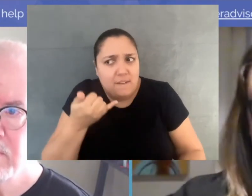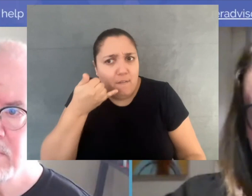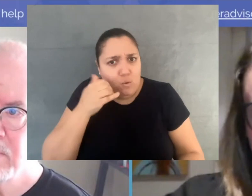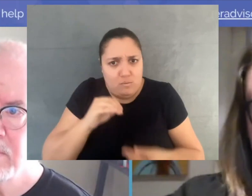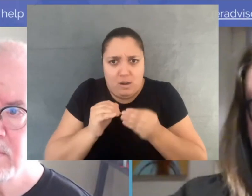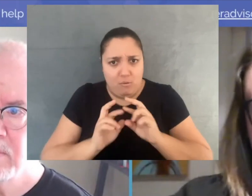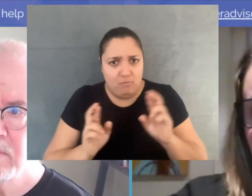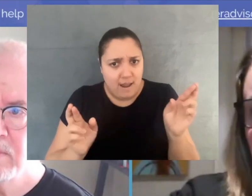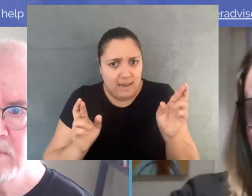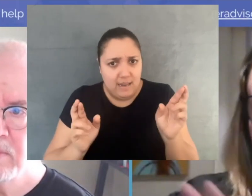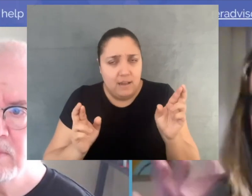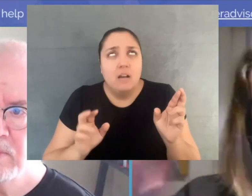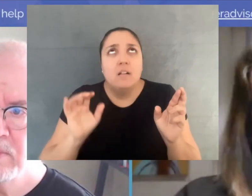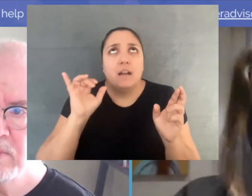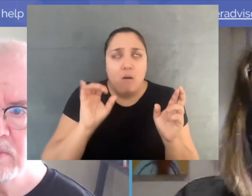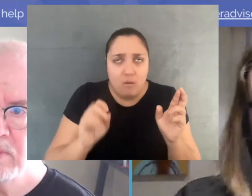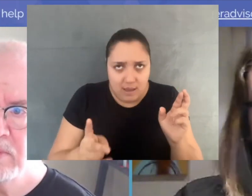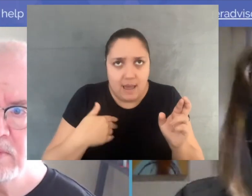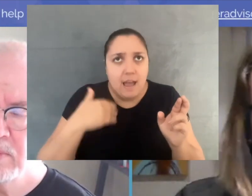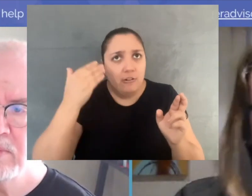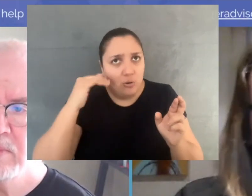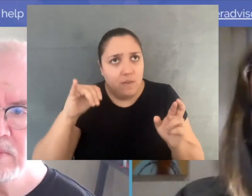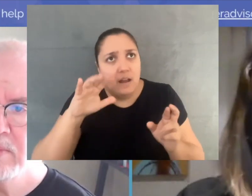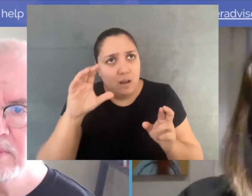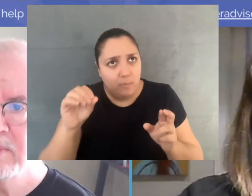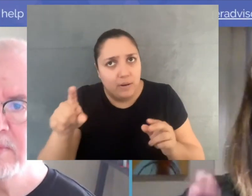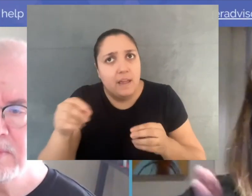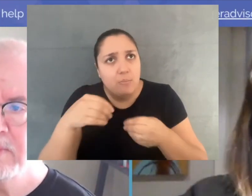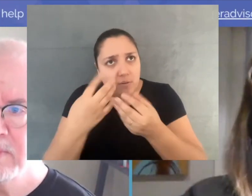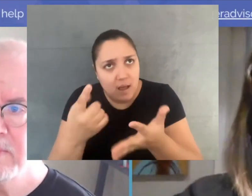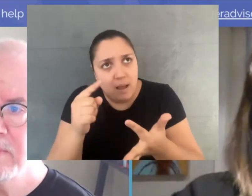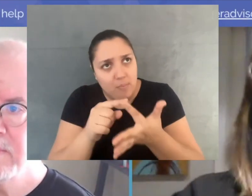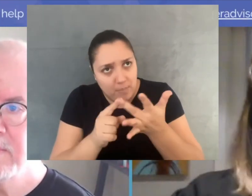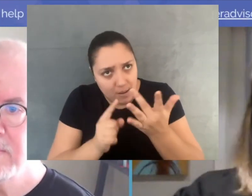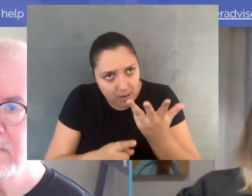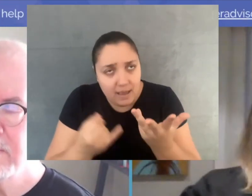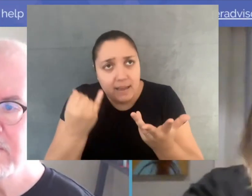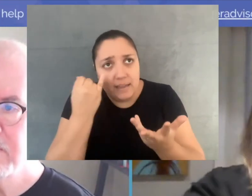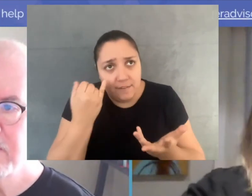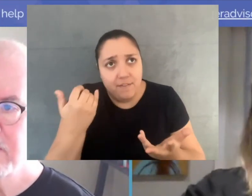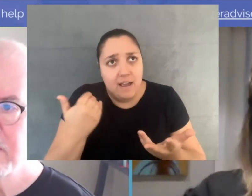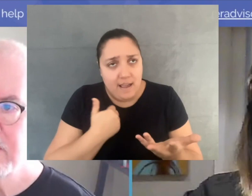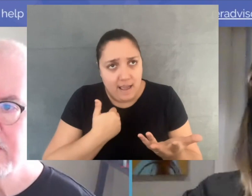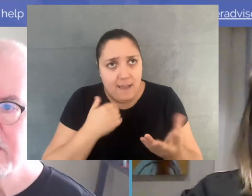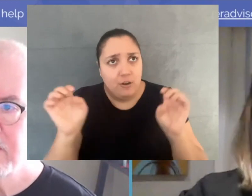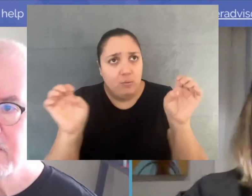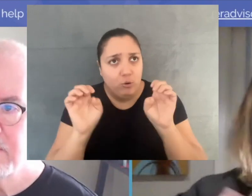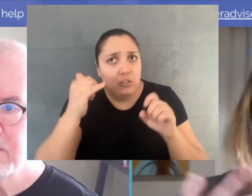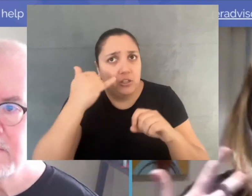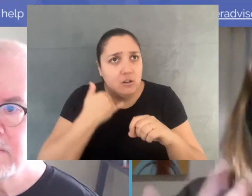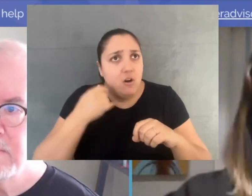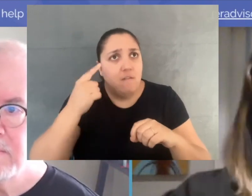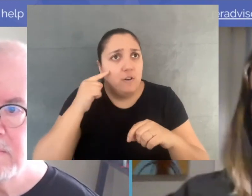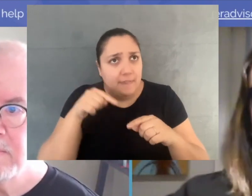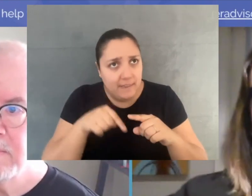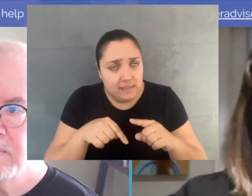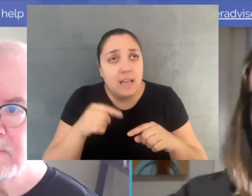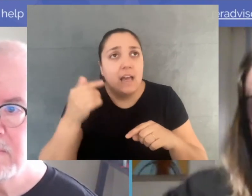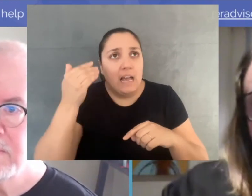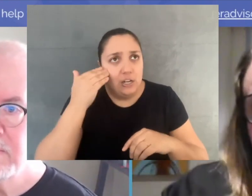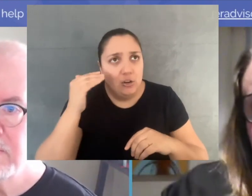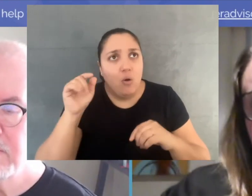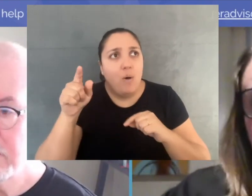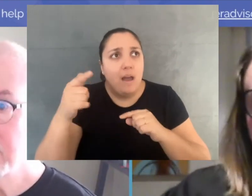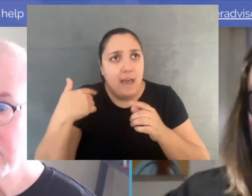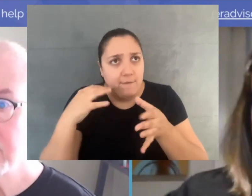a company like mine, just having the phone number ready to call. Say, okay, I know this company provides X, Y, and Z. If I ever get